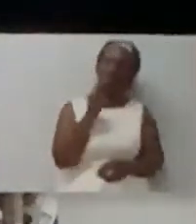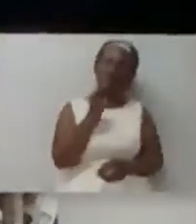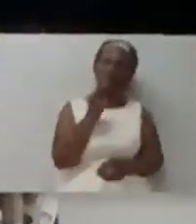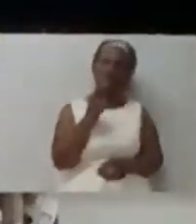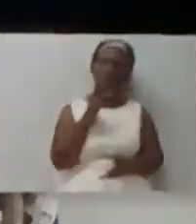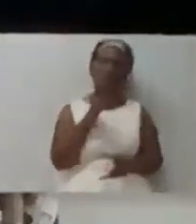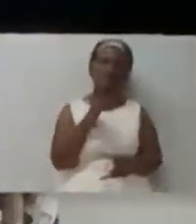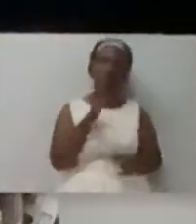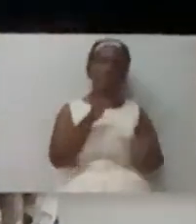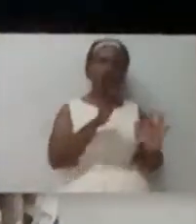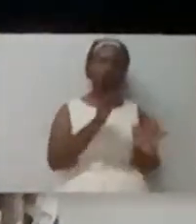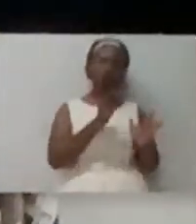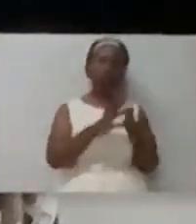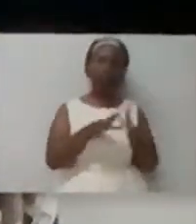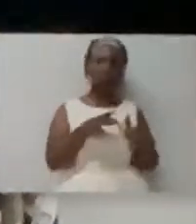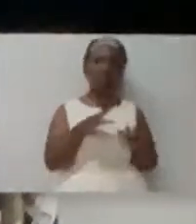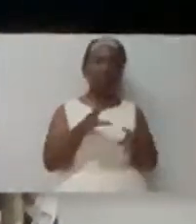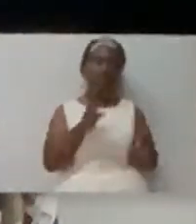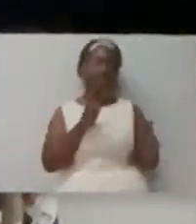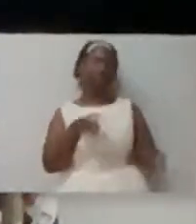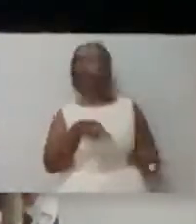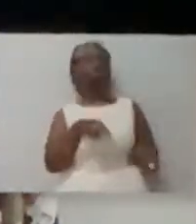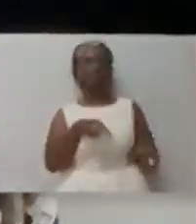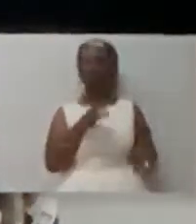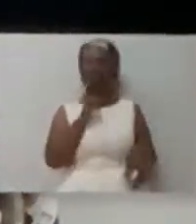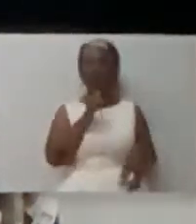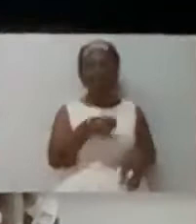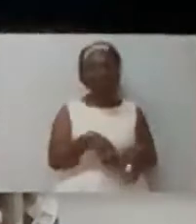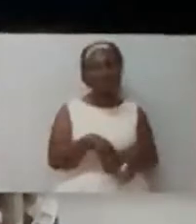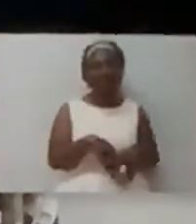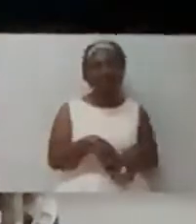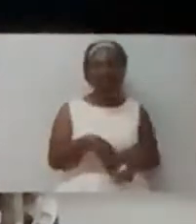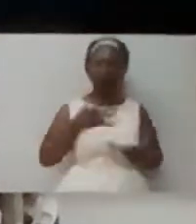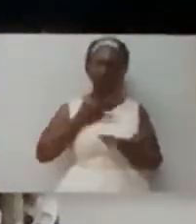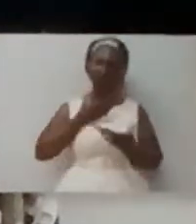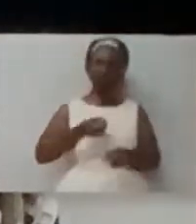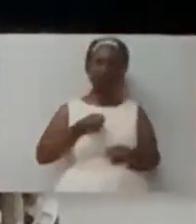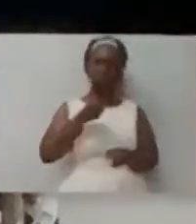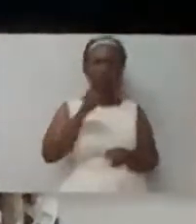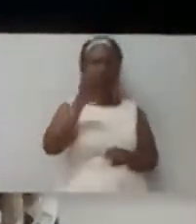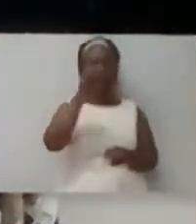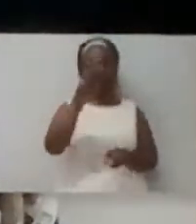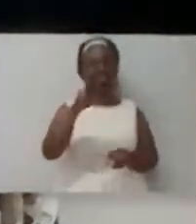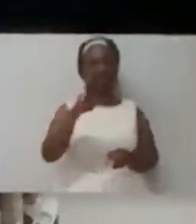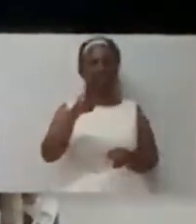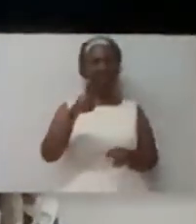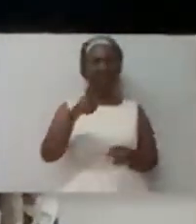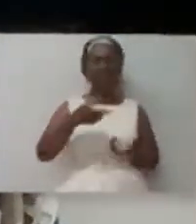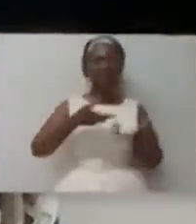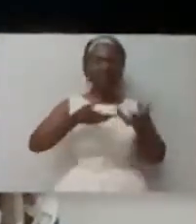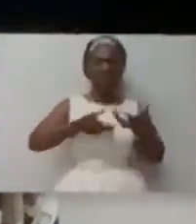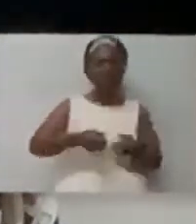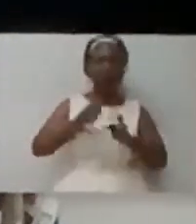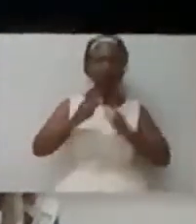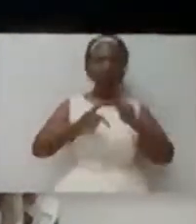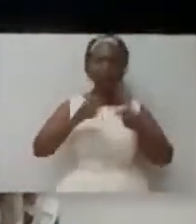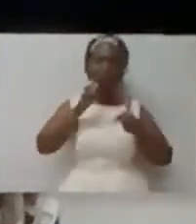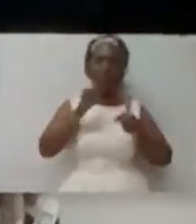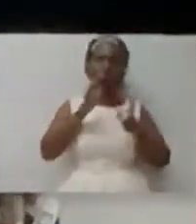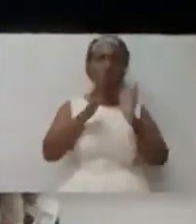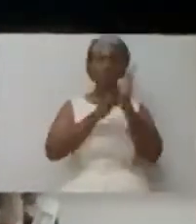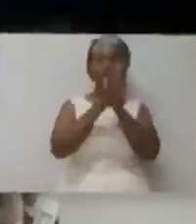empathy turn into apathy. Be confident. You're educated, talented people who will thrive on